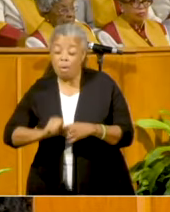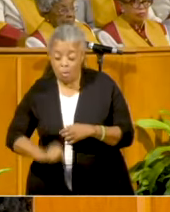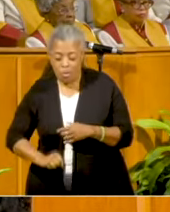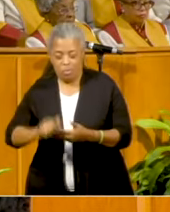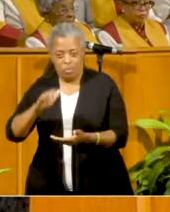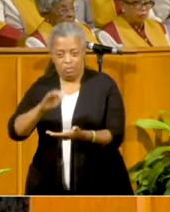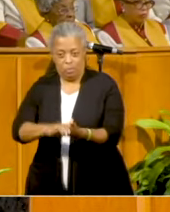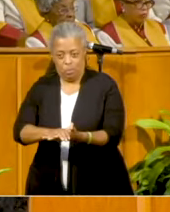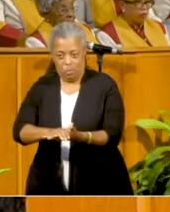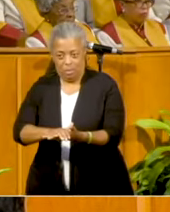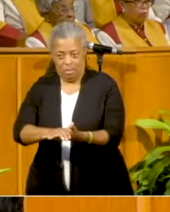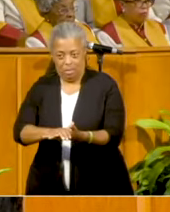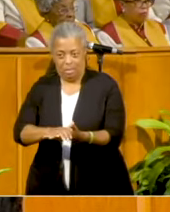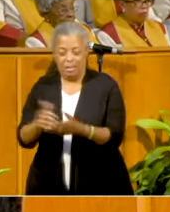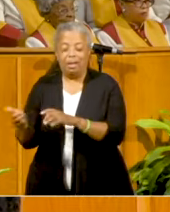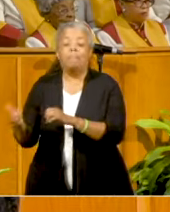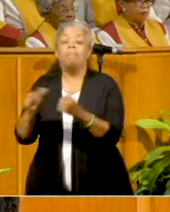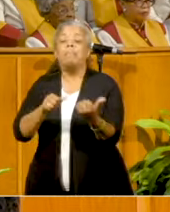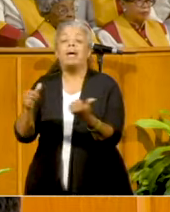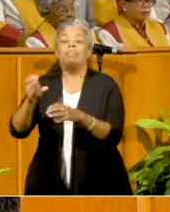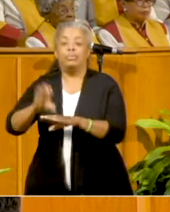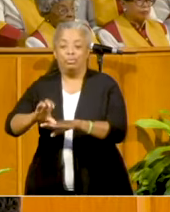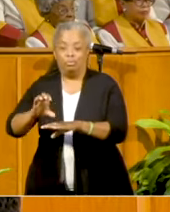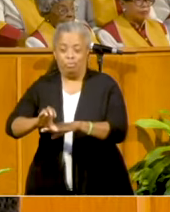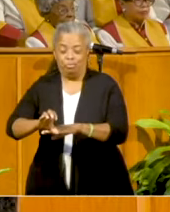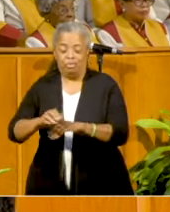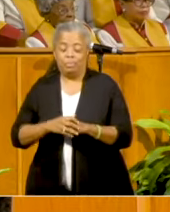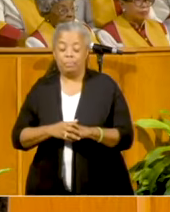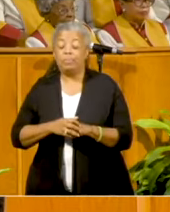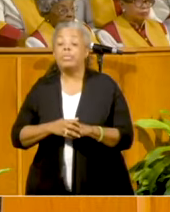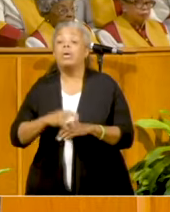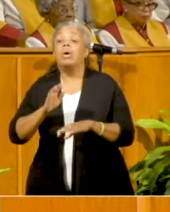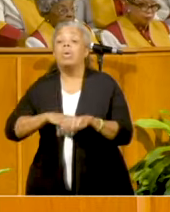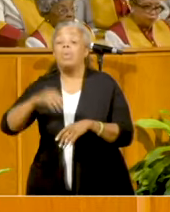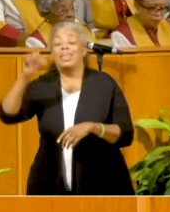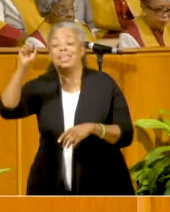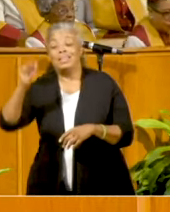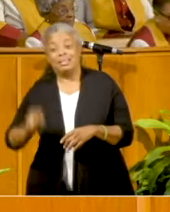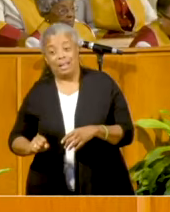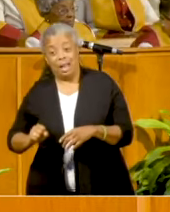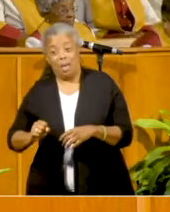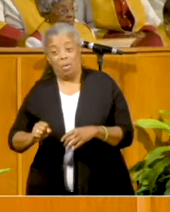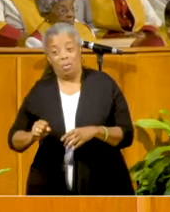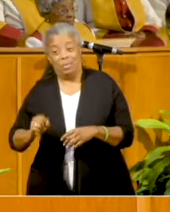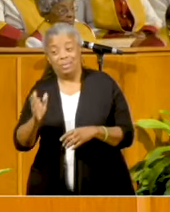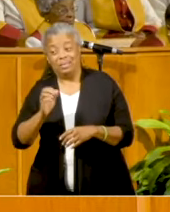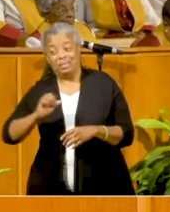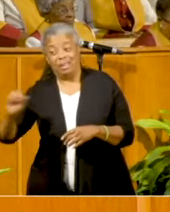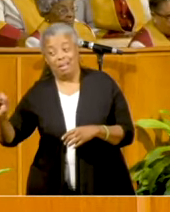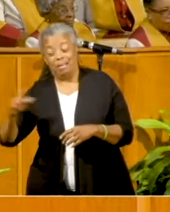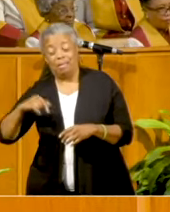school Baptist church on the south side of Chicago.